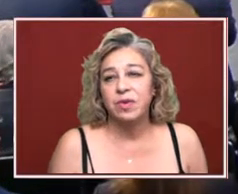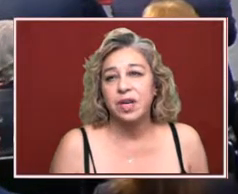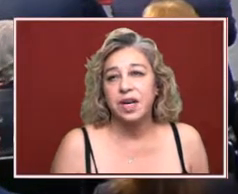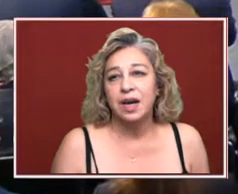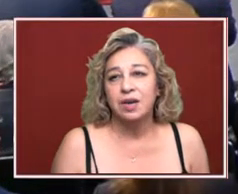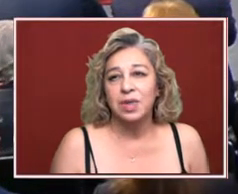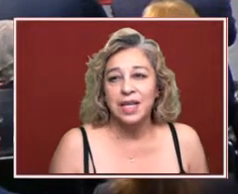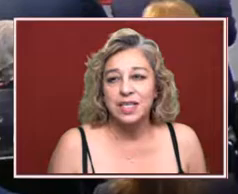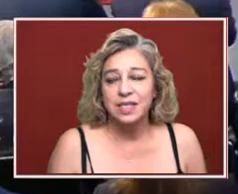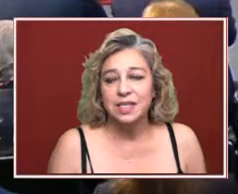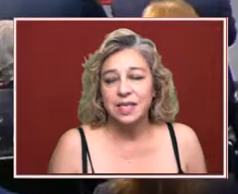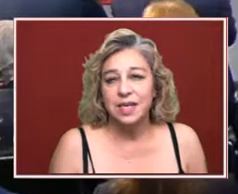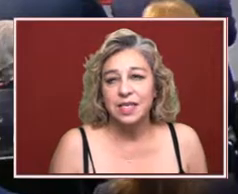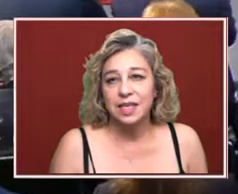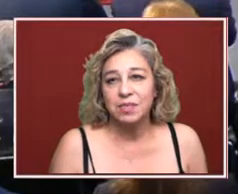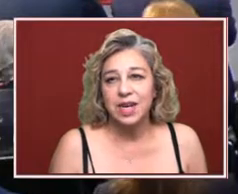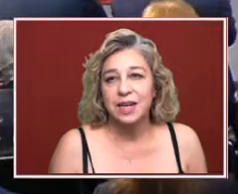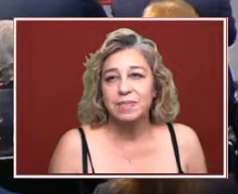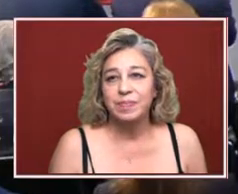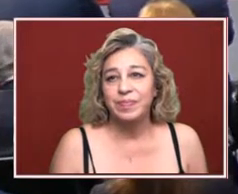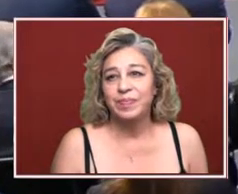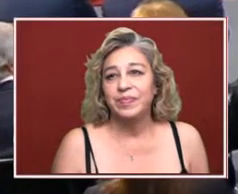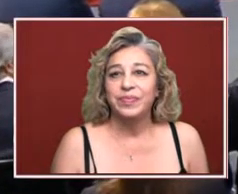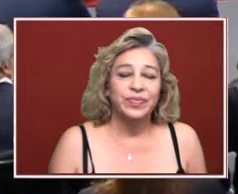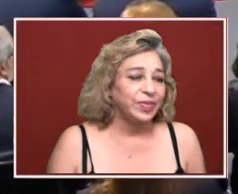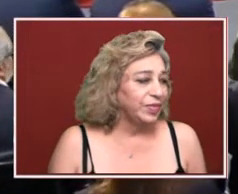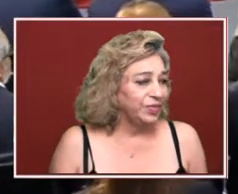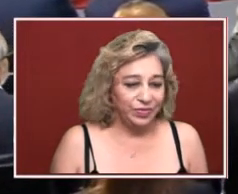of Foreign Relations, and he's coming in.